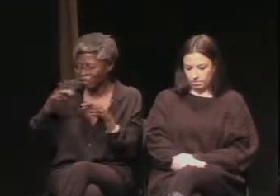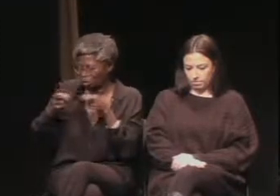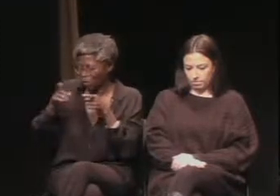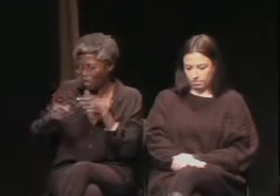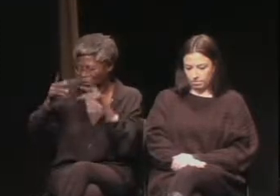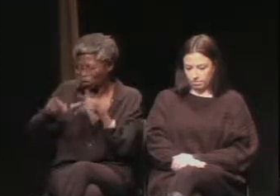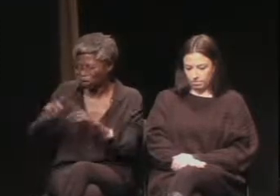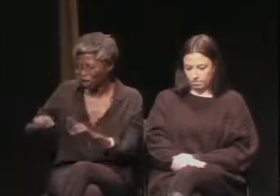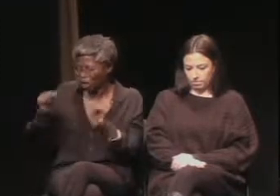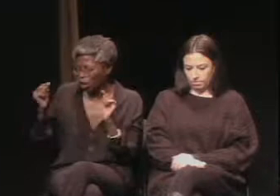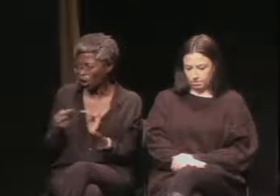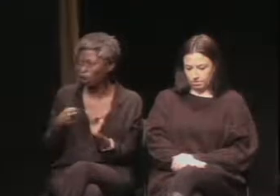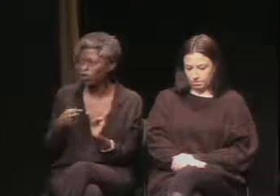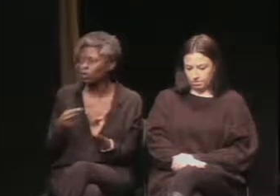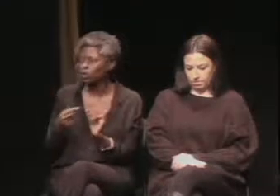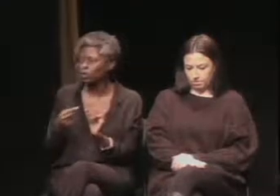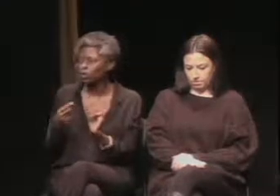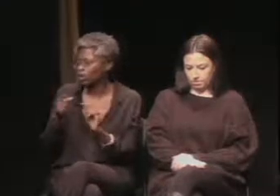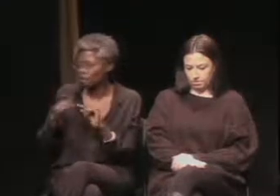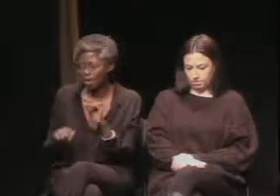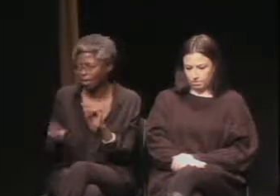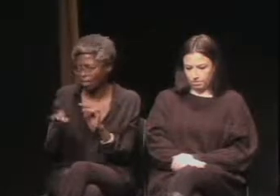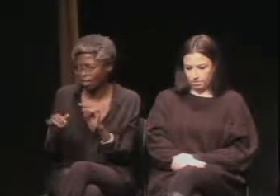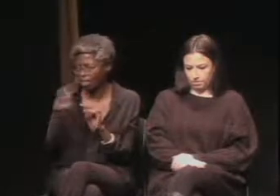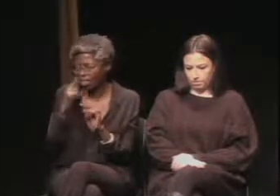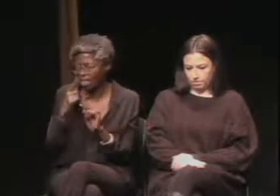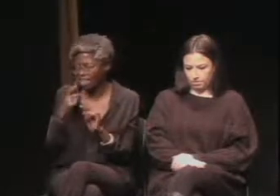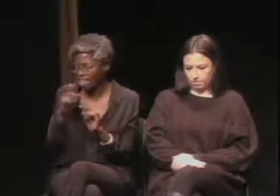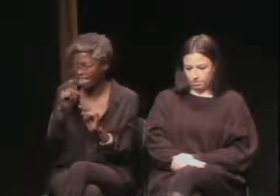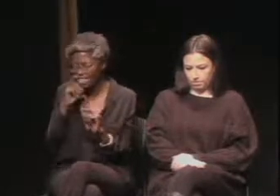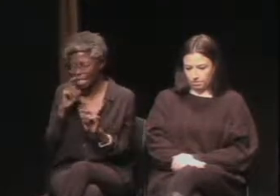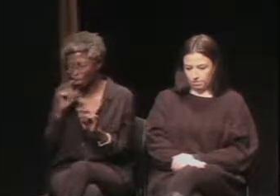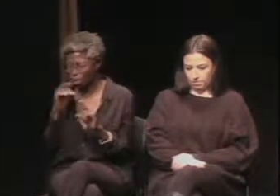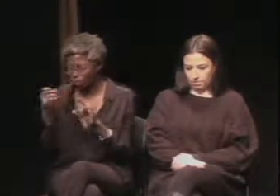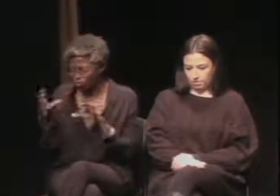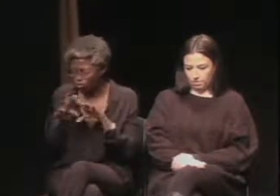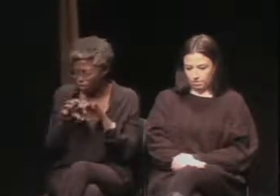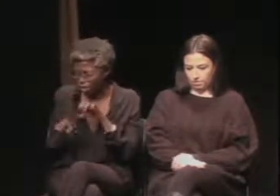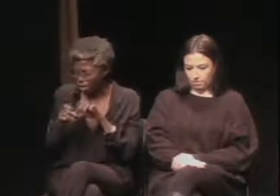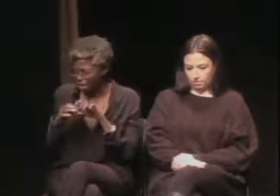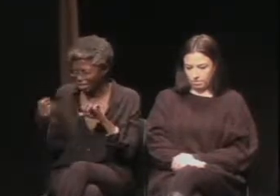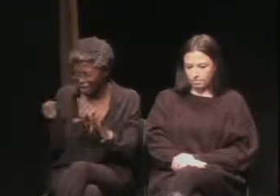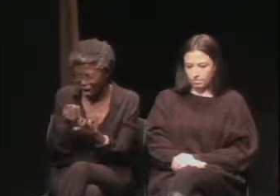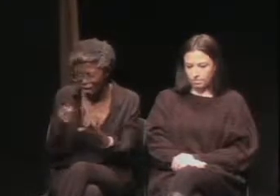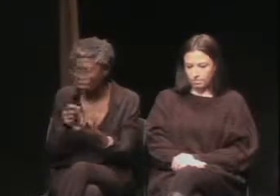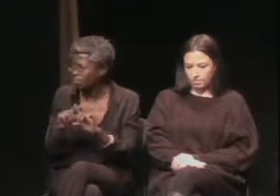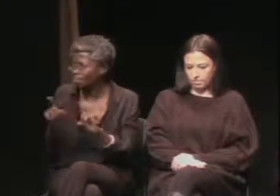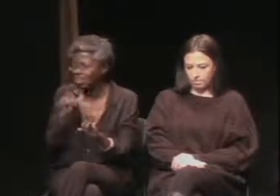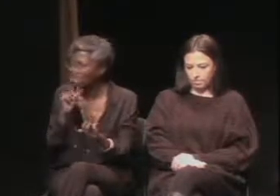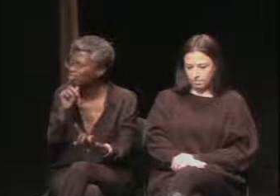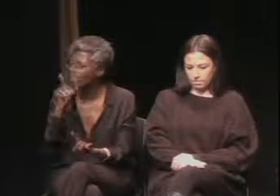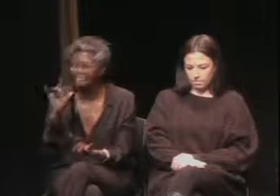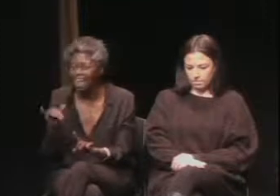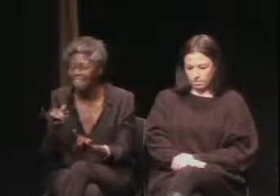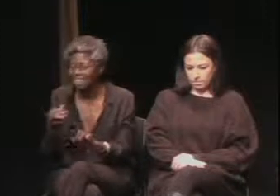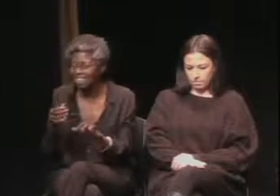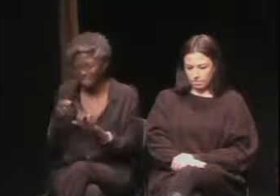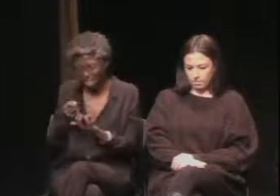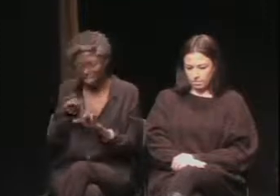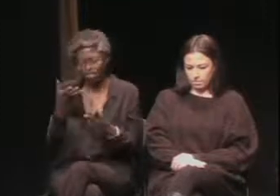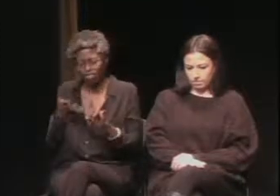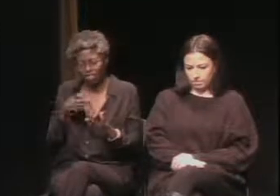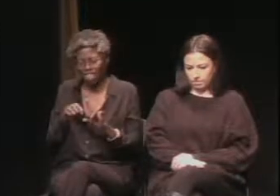People think about sexual violence as the point of violence. But it really is the things that happen after the